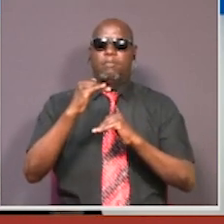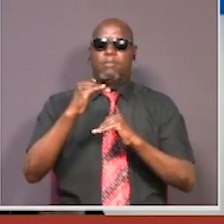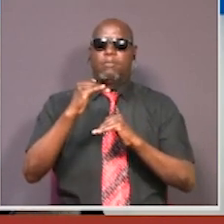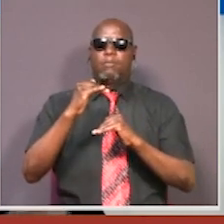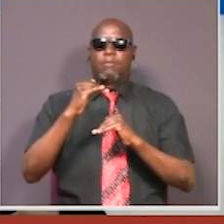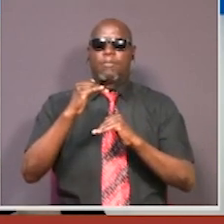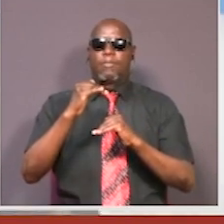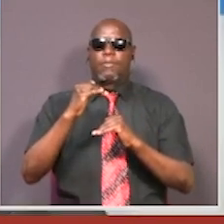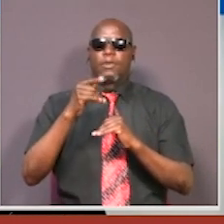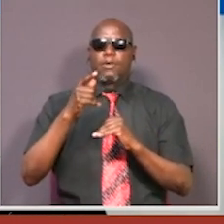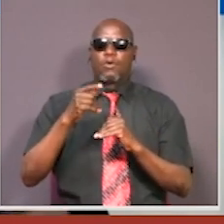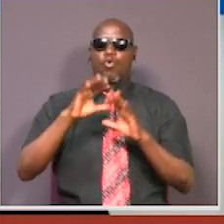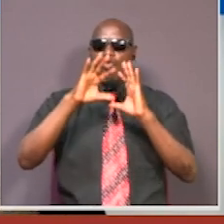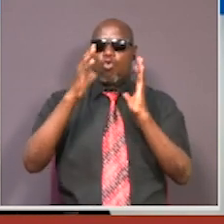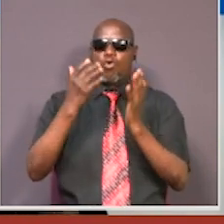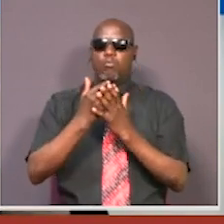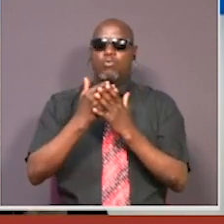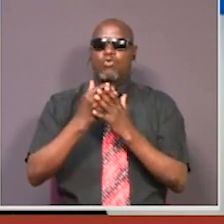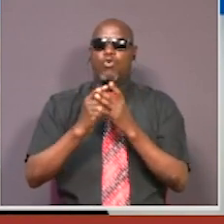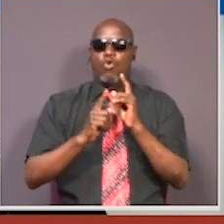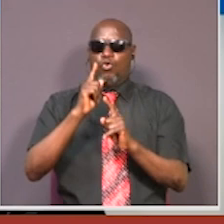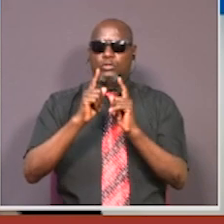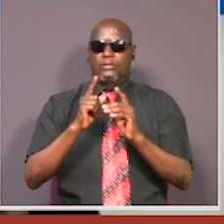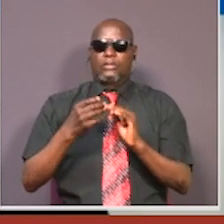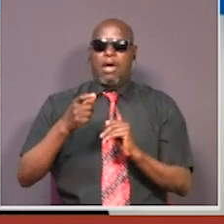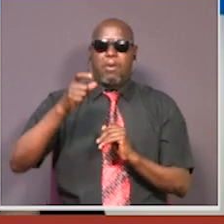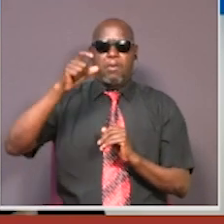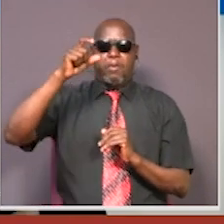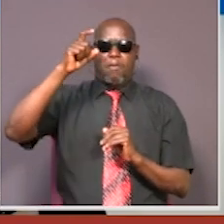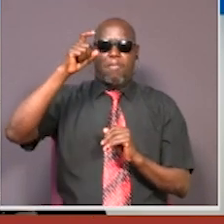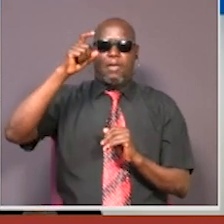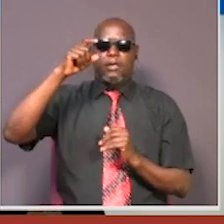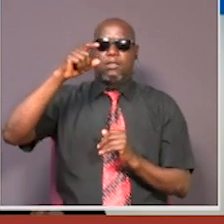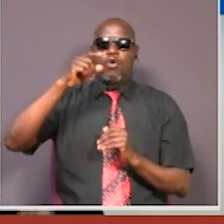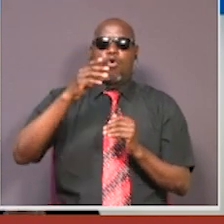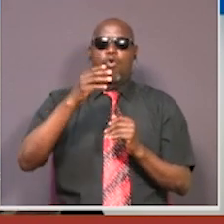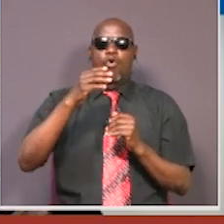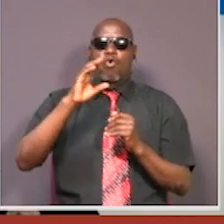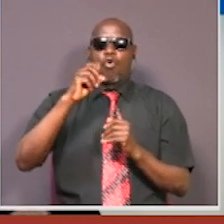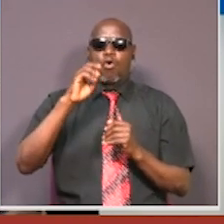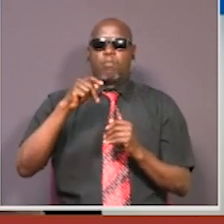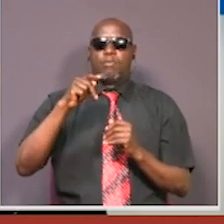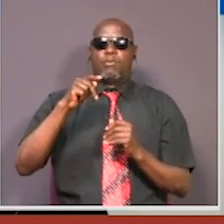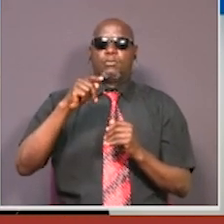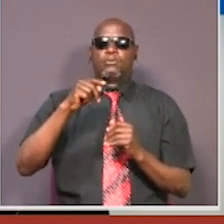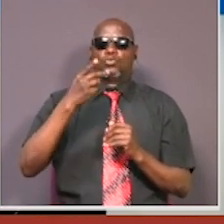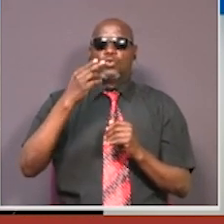degrees Celsius. COP29 must tear down the walls of climate finance.